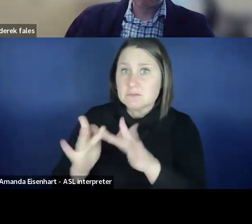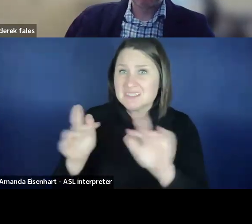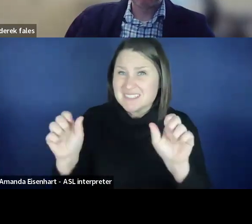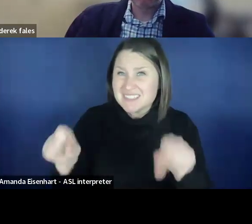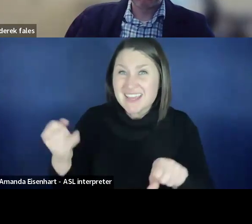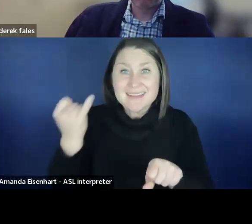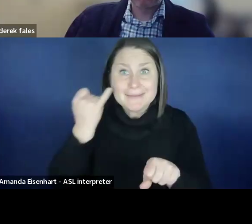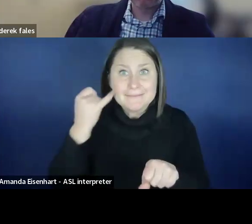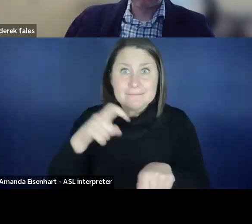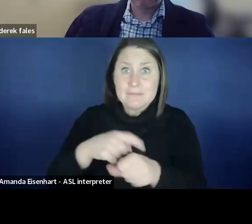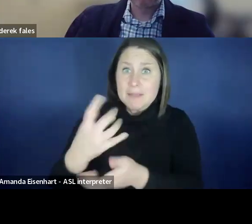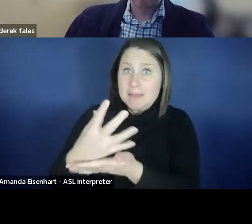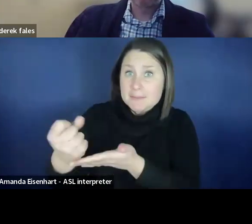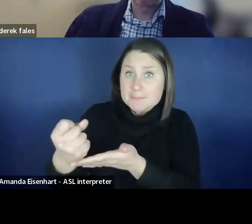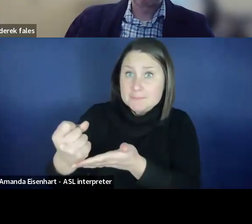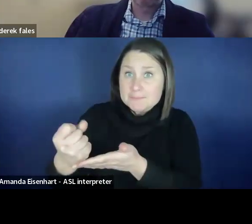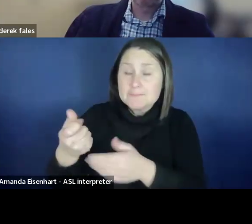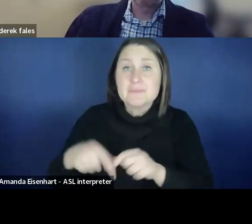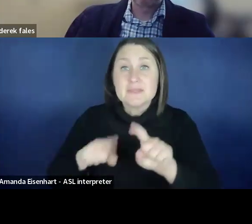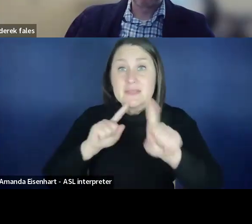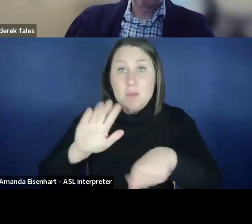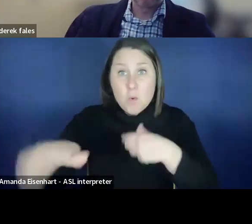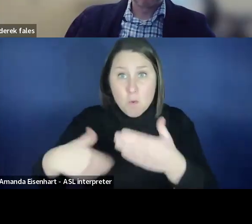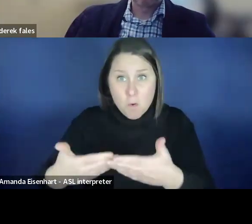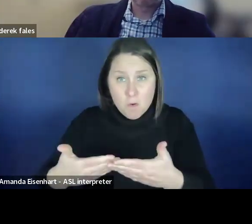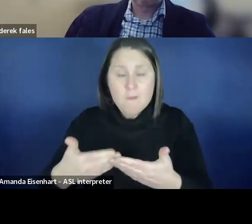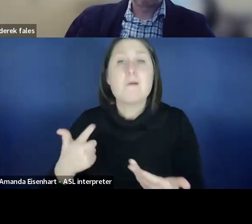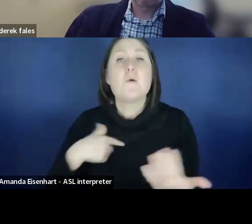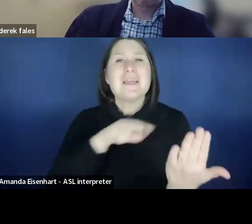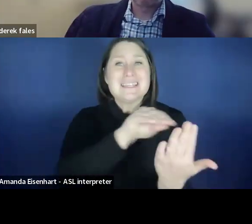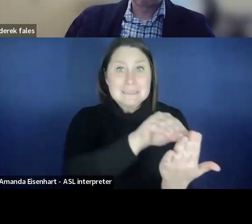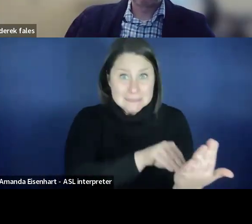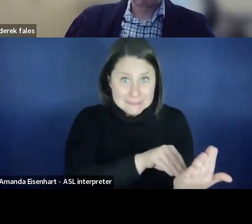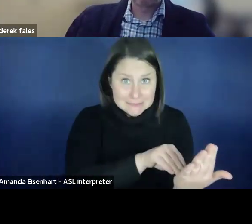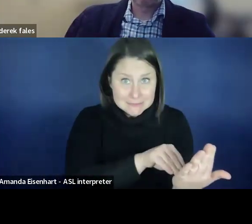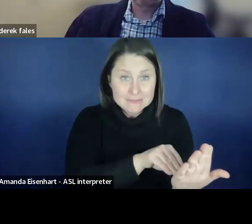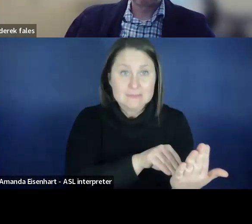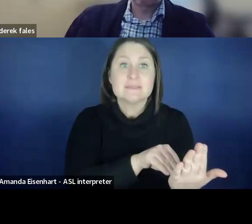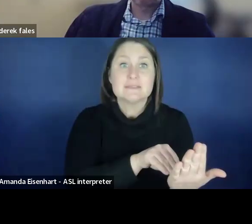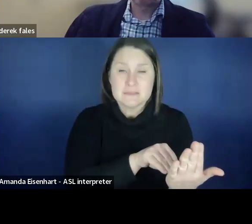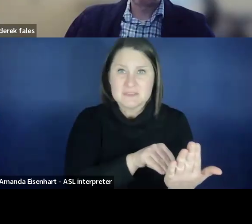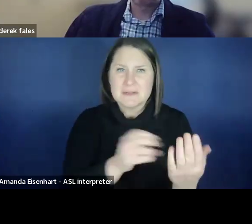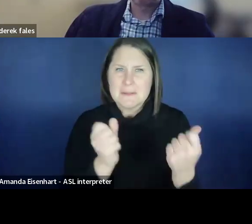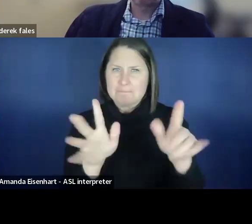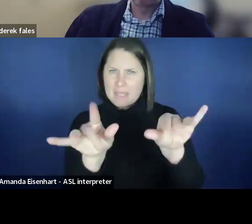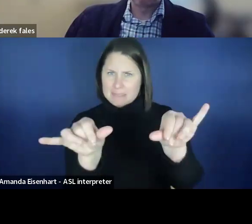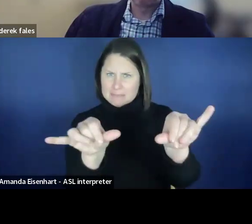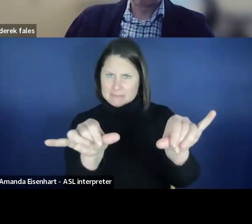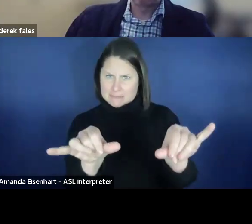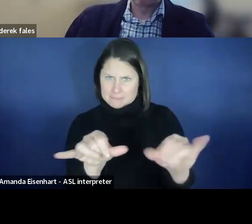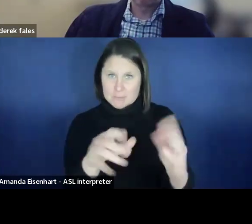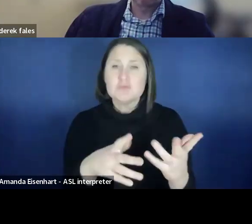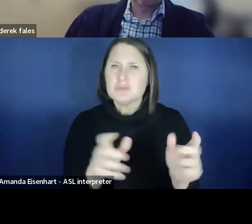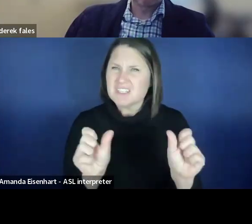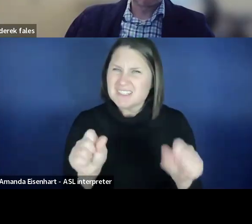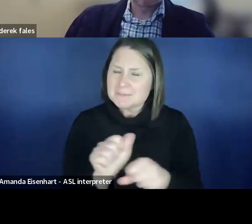all of the questions, then we will take them back and we can add them, especially if there's a lot of similar questions. We can make